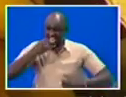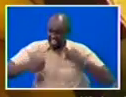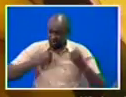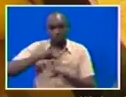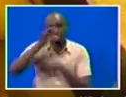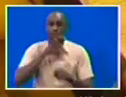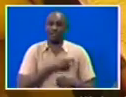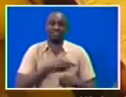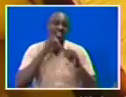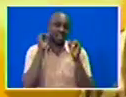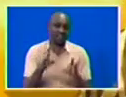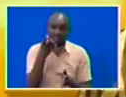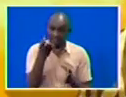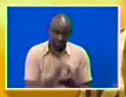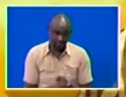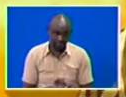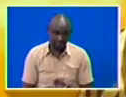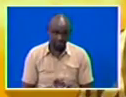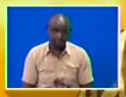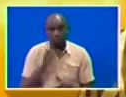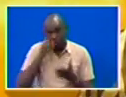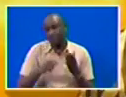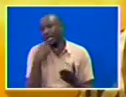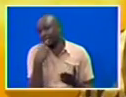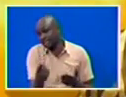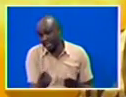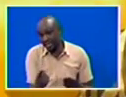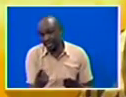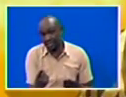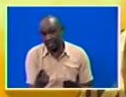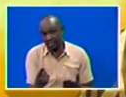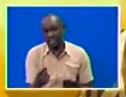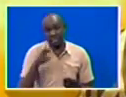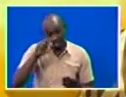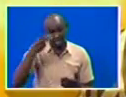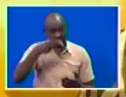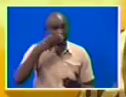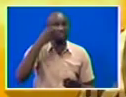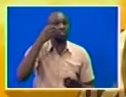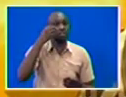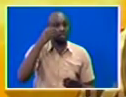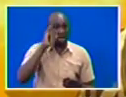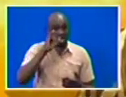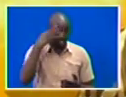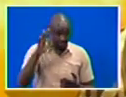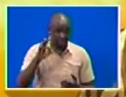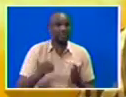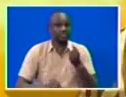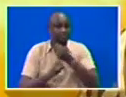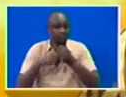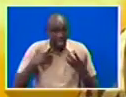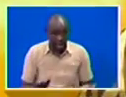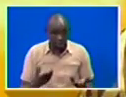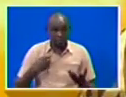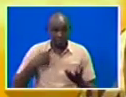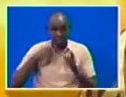the benefits outlined. Vitu nesasema maybe NHIF wekuweza kunisimamia ni zile